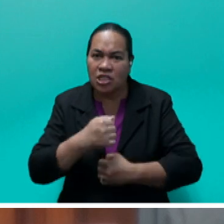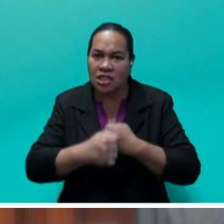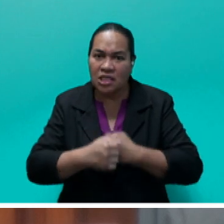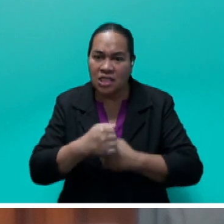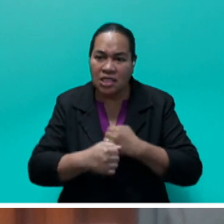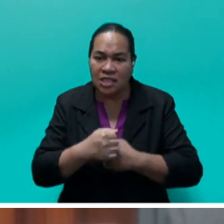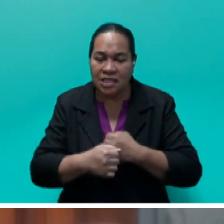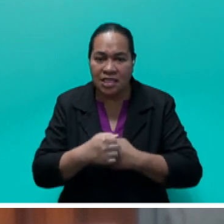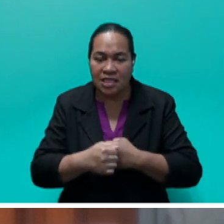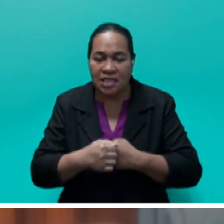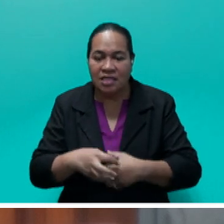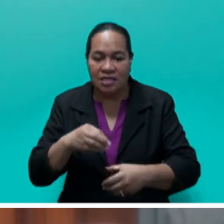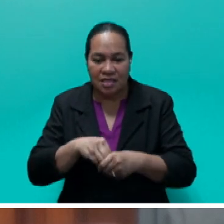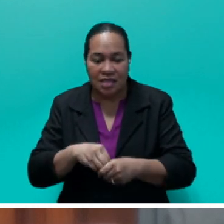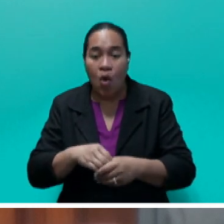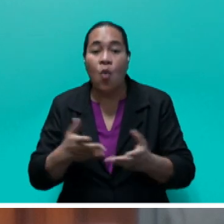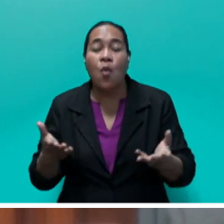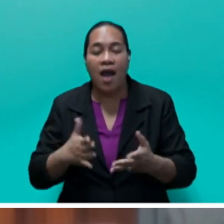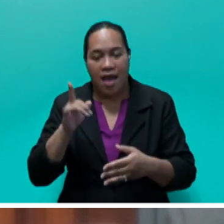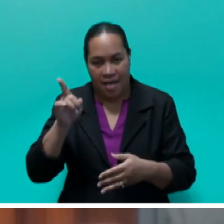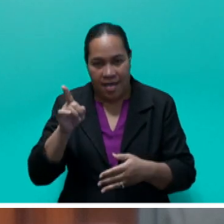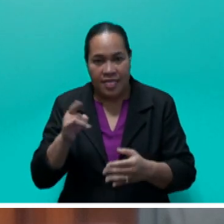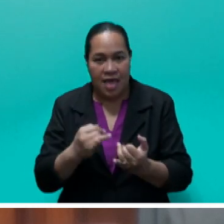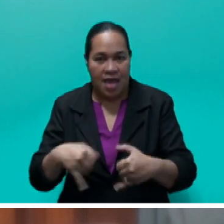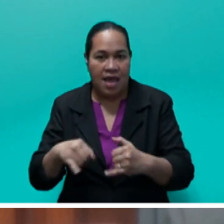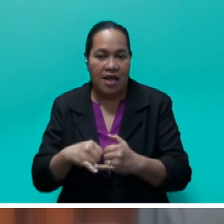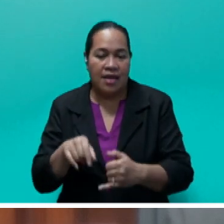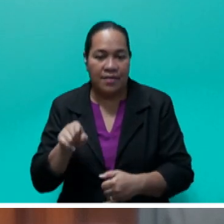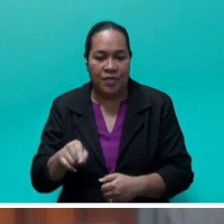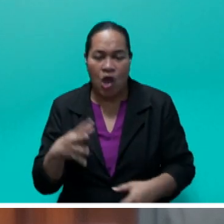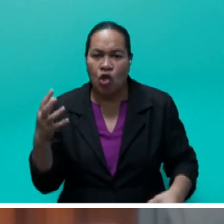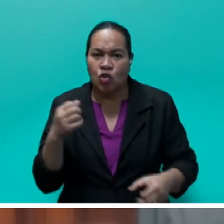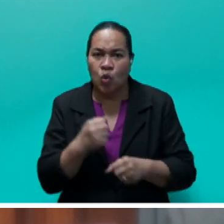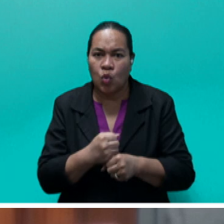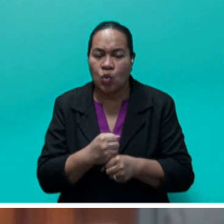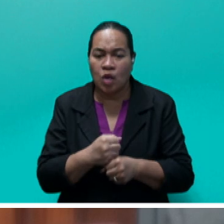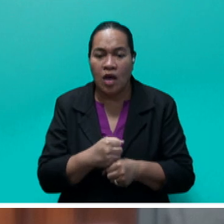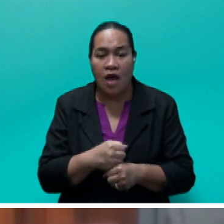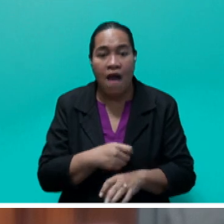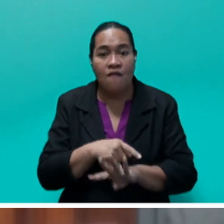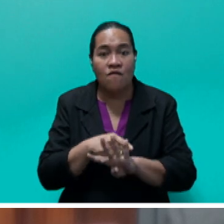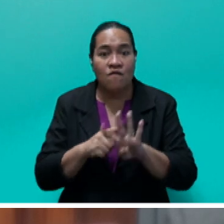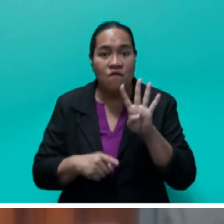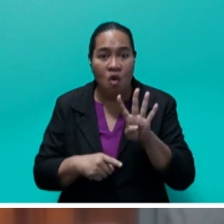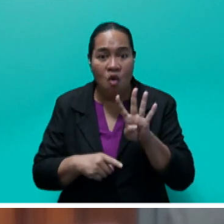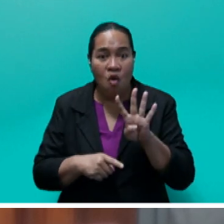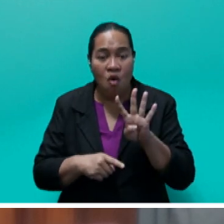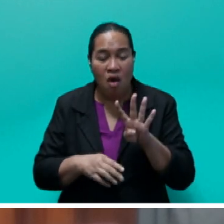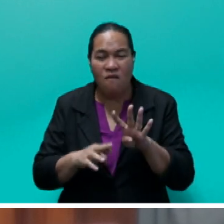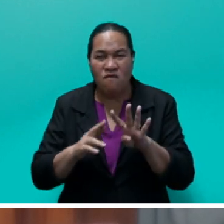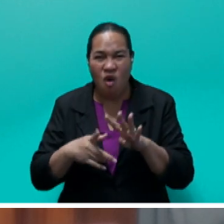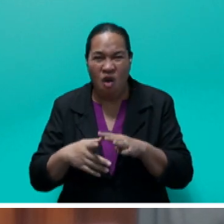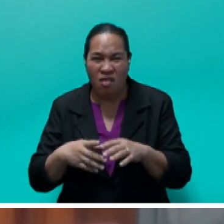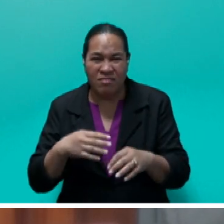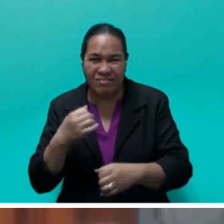logging fleets currently in Moani. A total of 4 John Deere skidders,